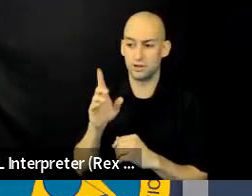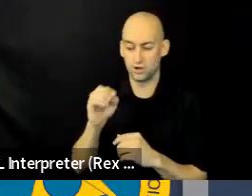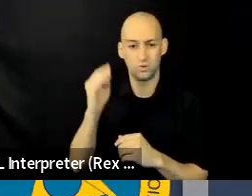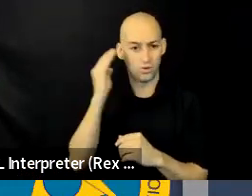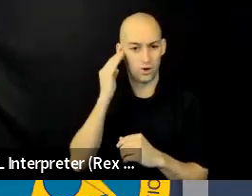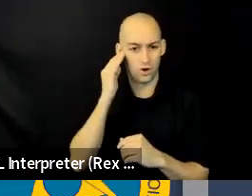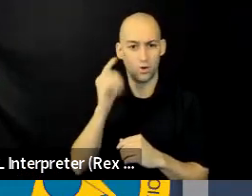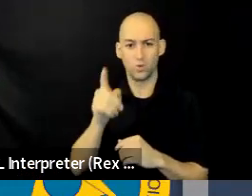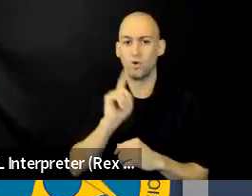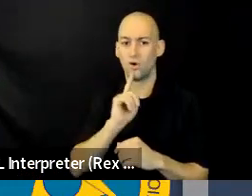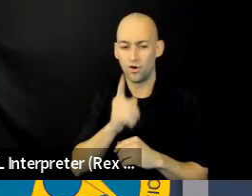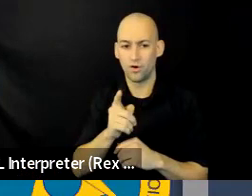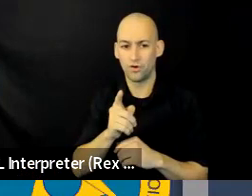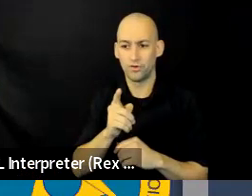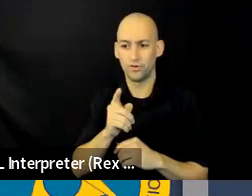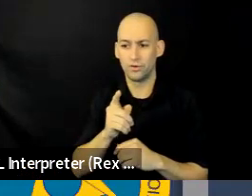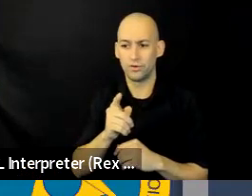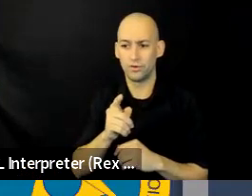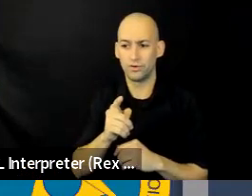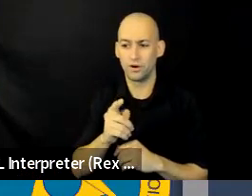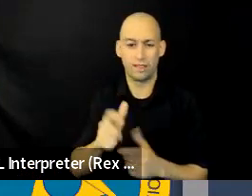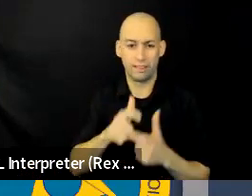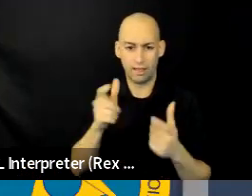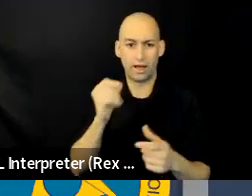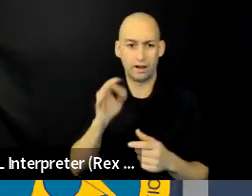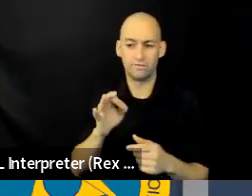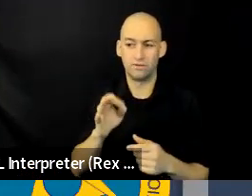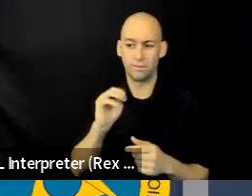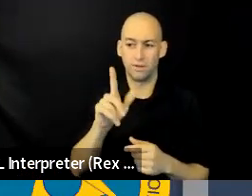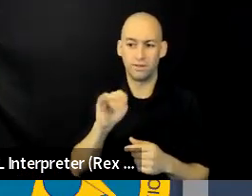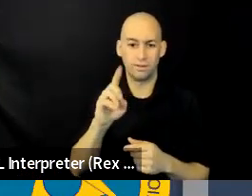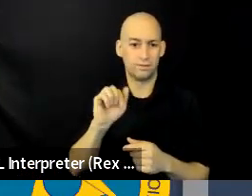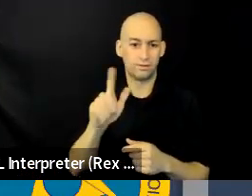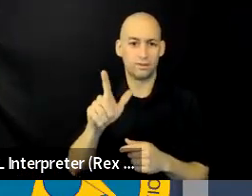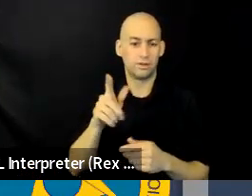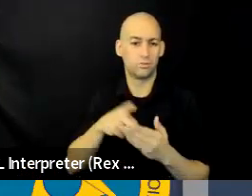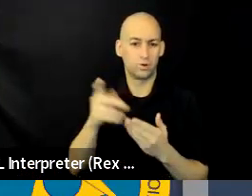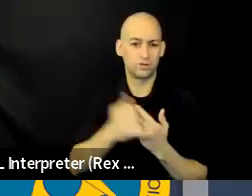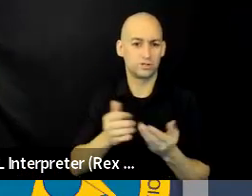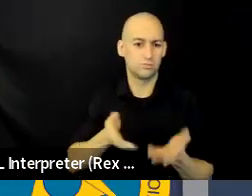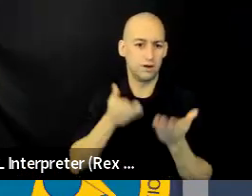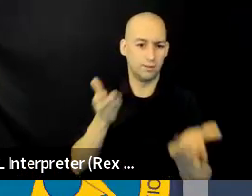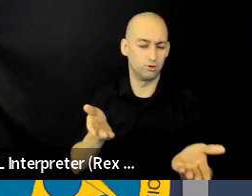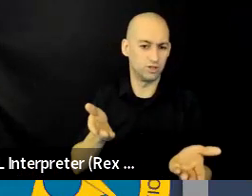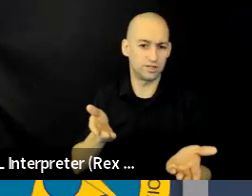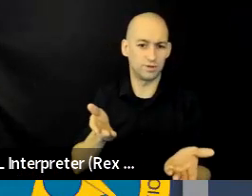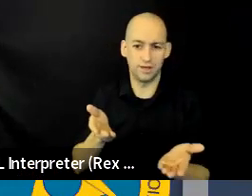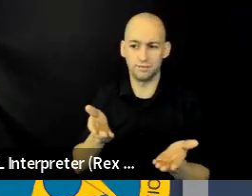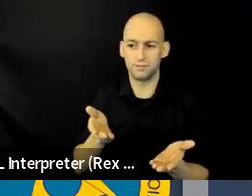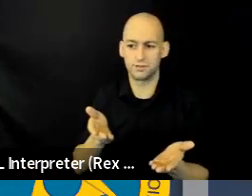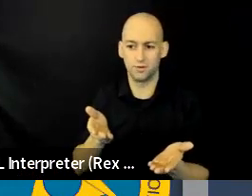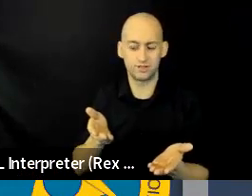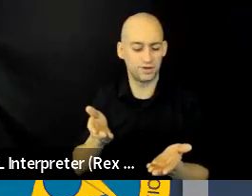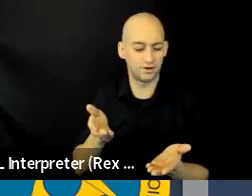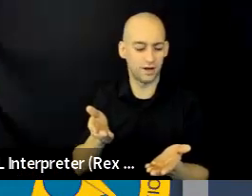that there are a lot of multimodal projects that are proposed for the region. They're not